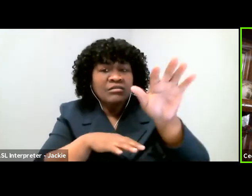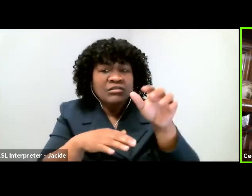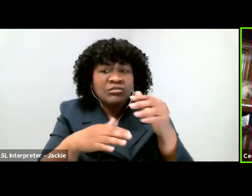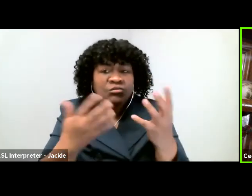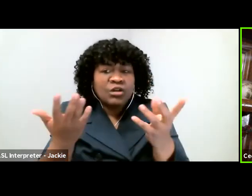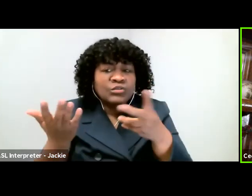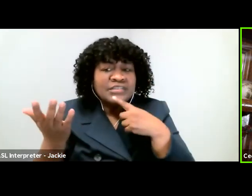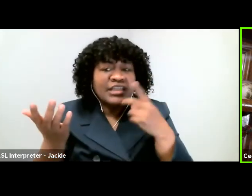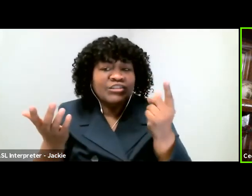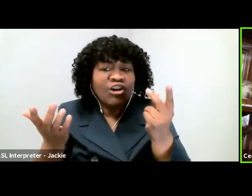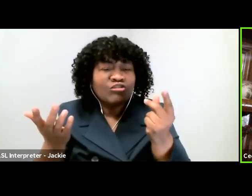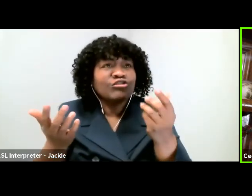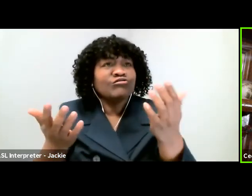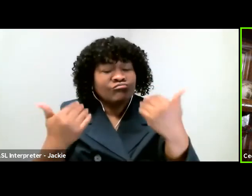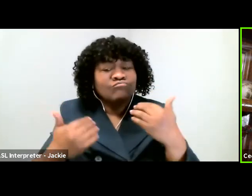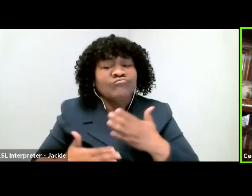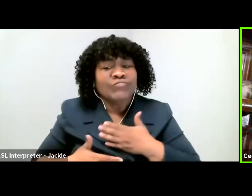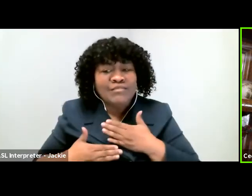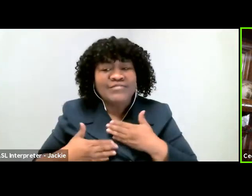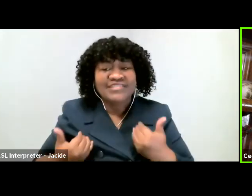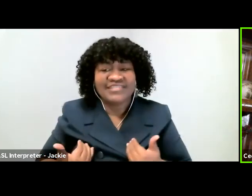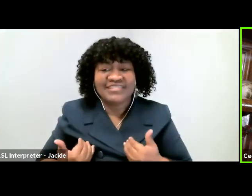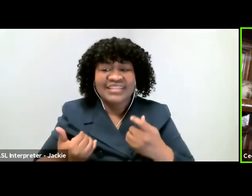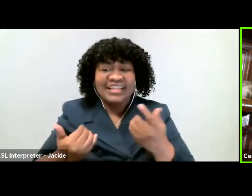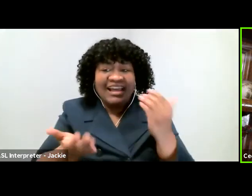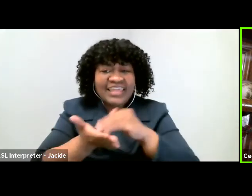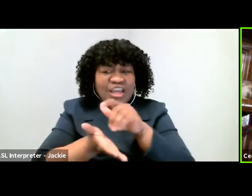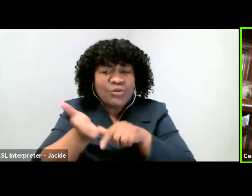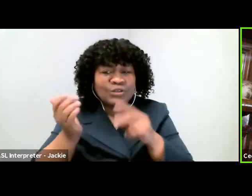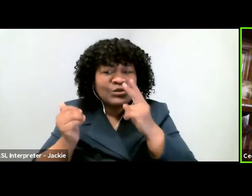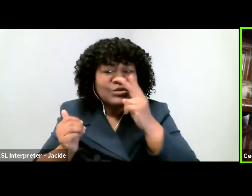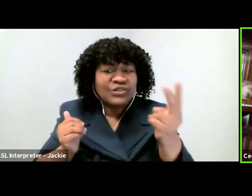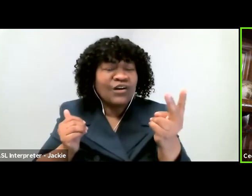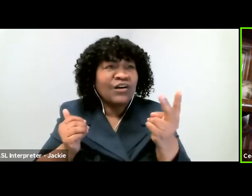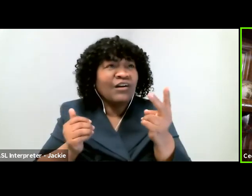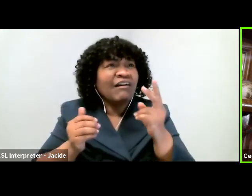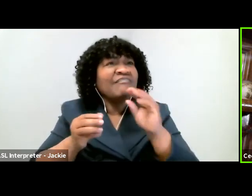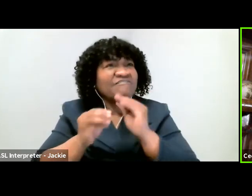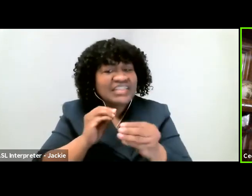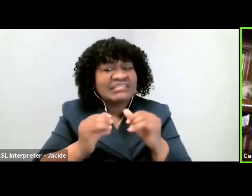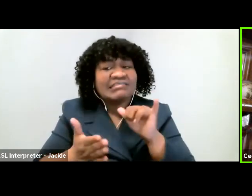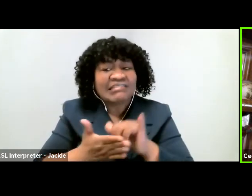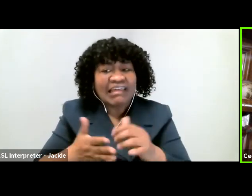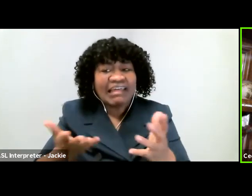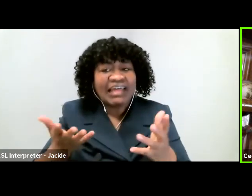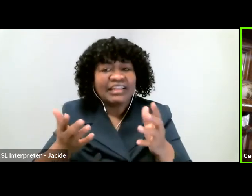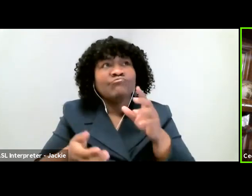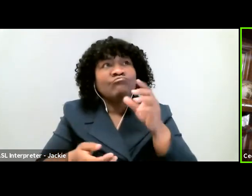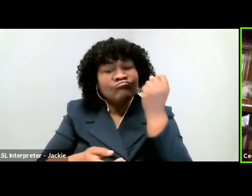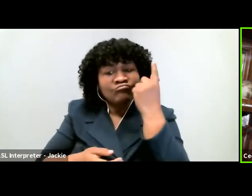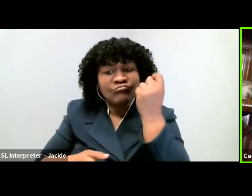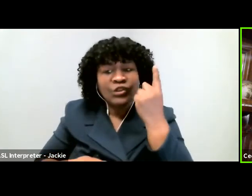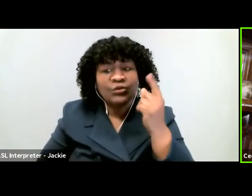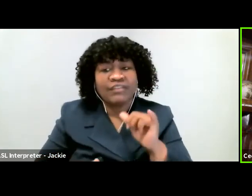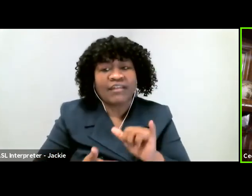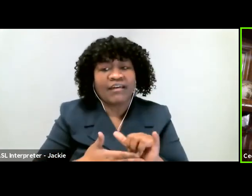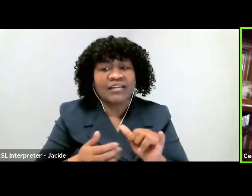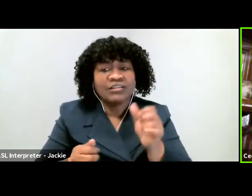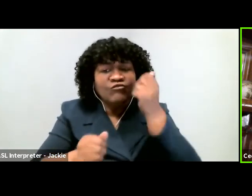me that. What do you think you saw? Fix that. Note that.